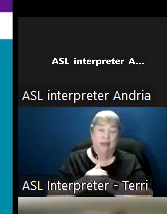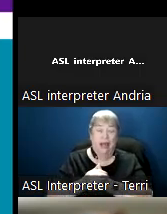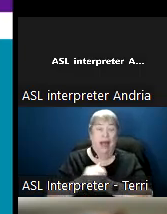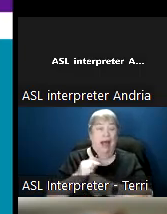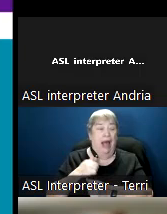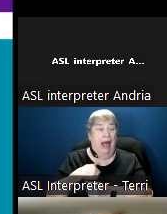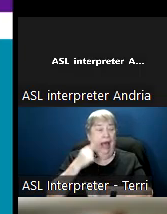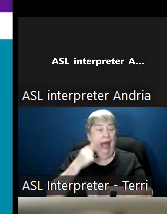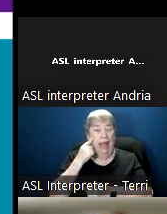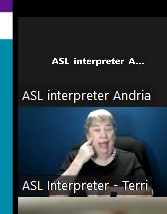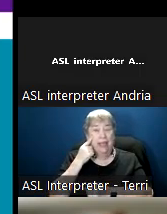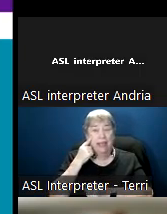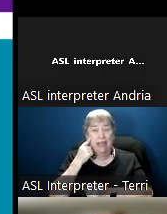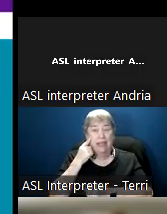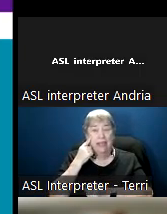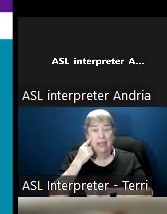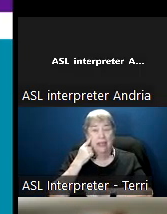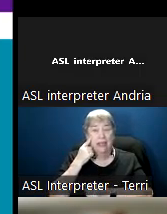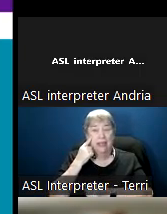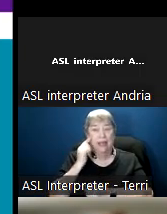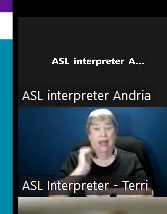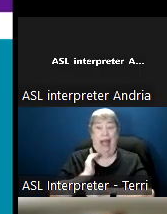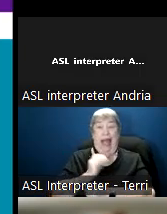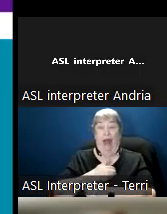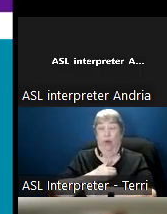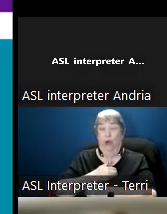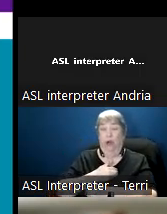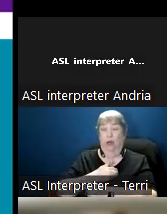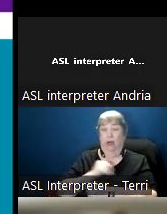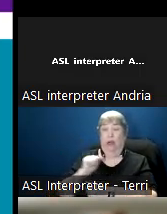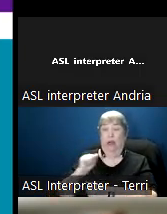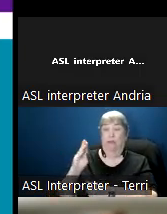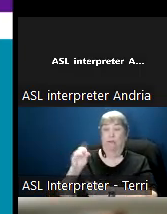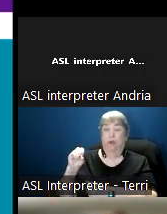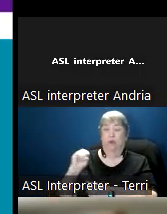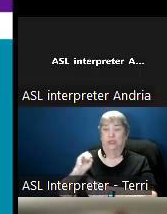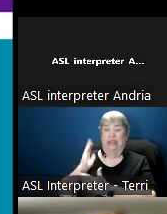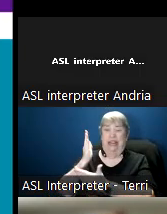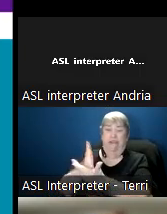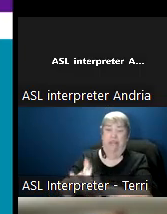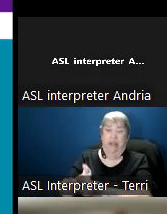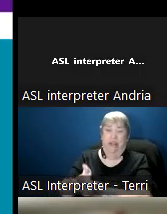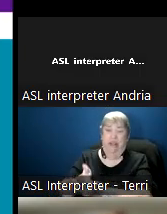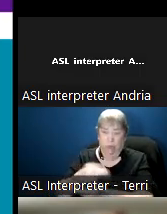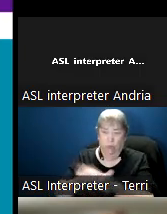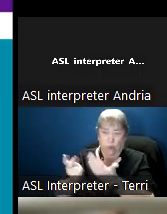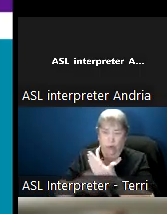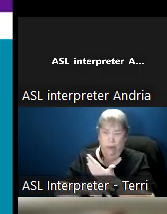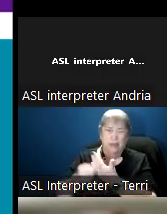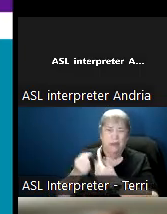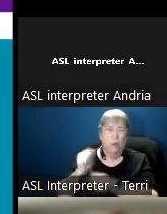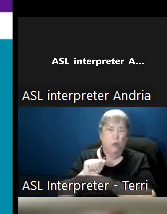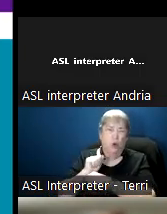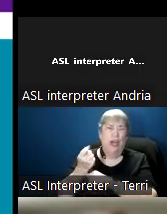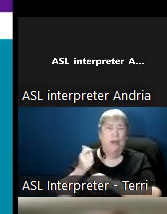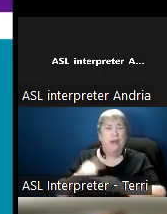think our abuse intervention programs do things a little differently, but I think some of them can also do some really